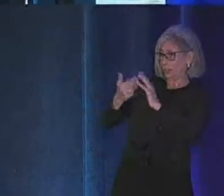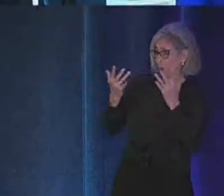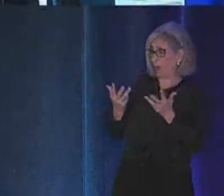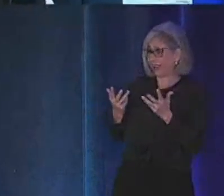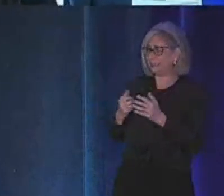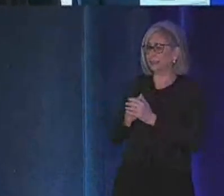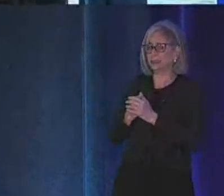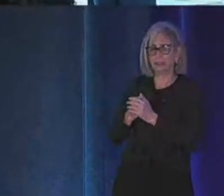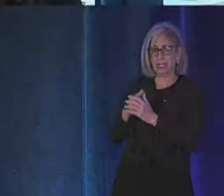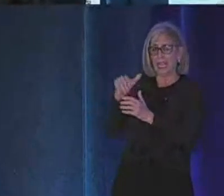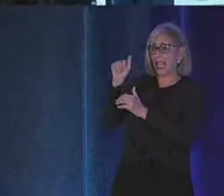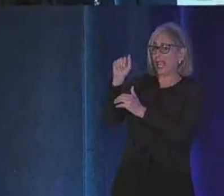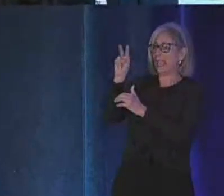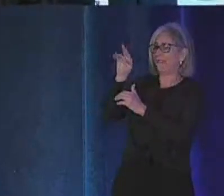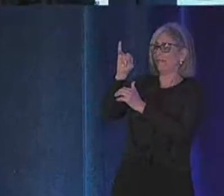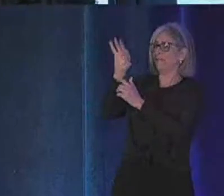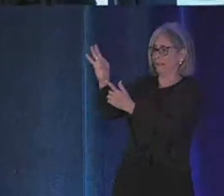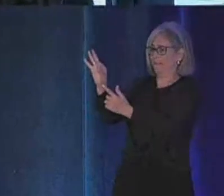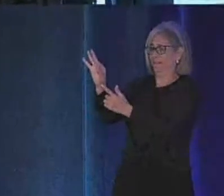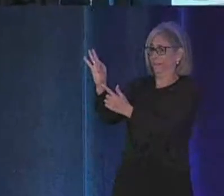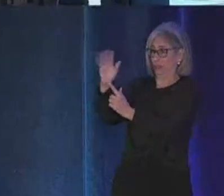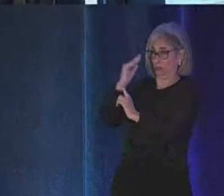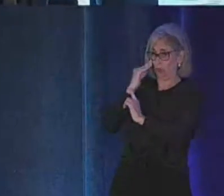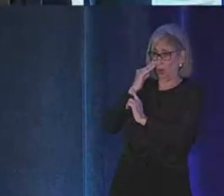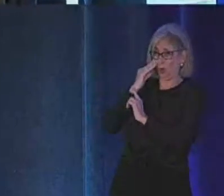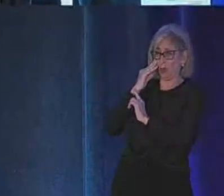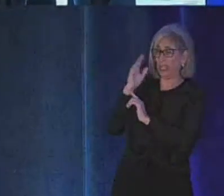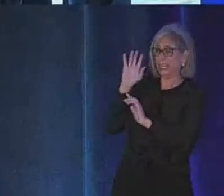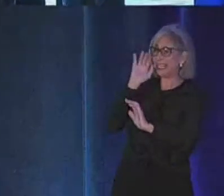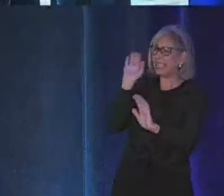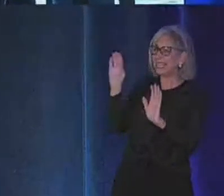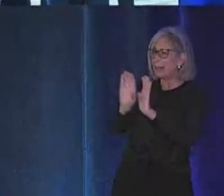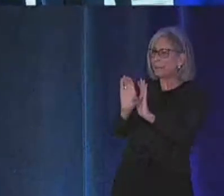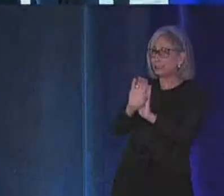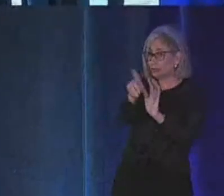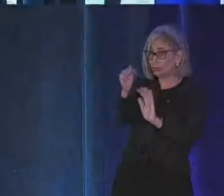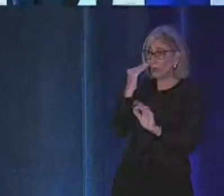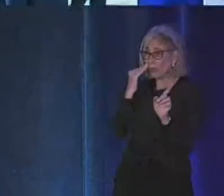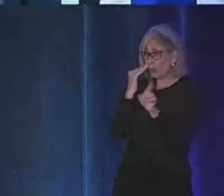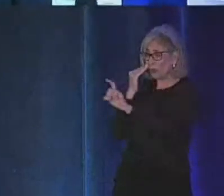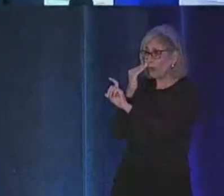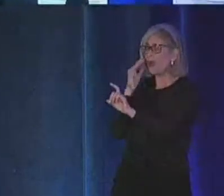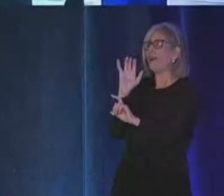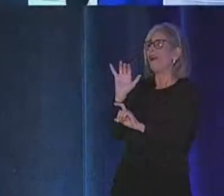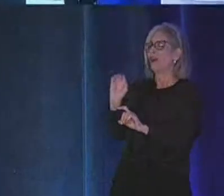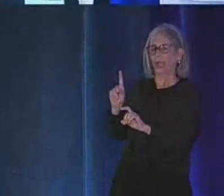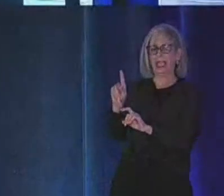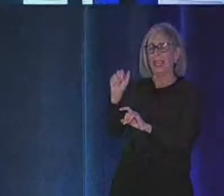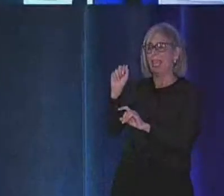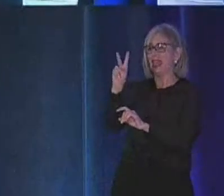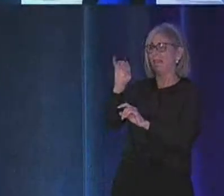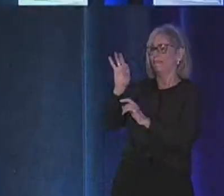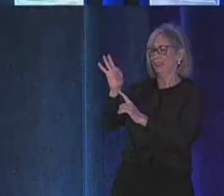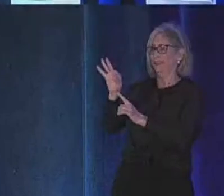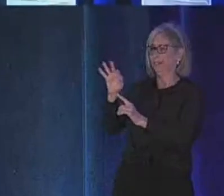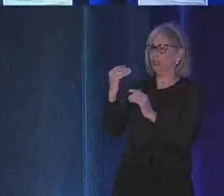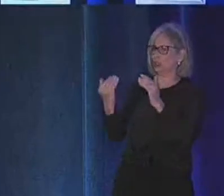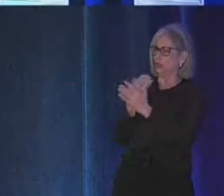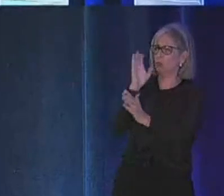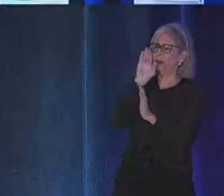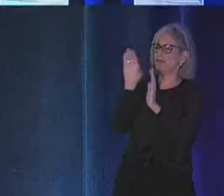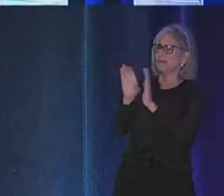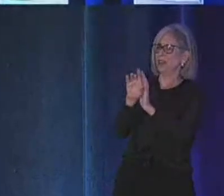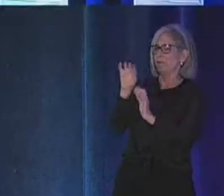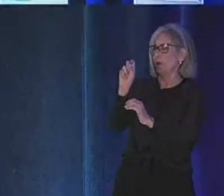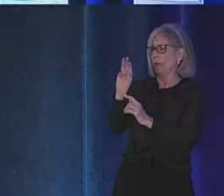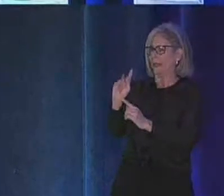for Aviv. So anyone here familiar with images? Yeah, okay, Aviv is one of the newer image formats.